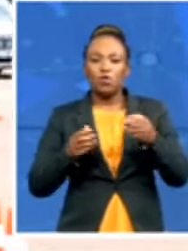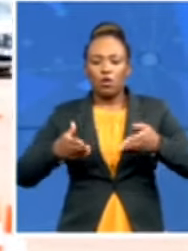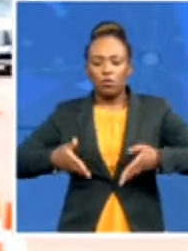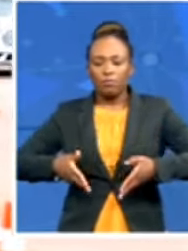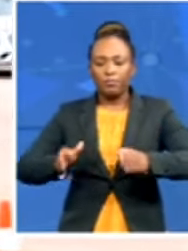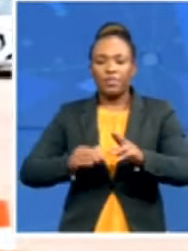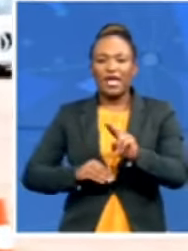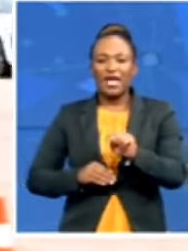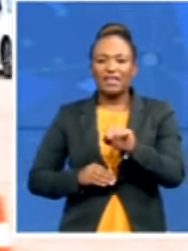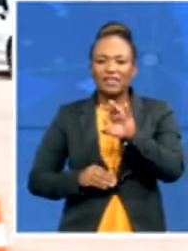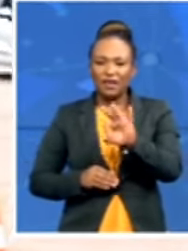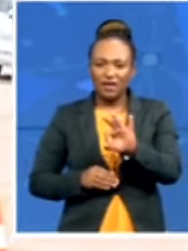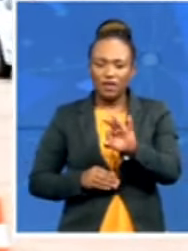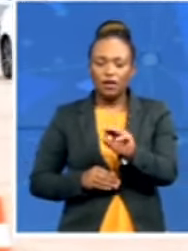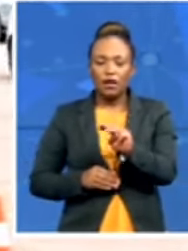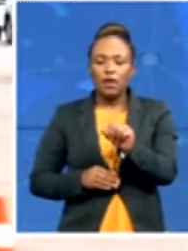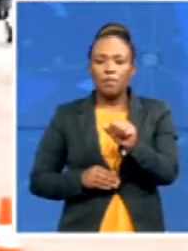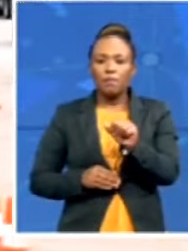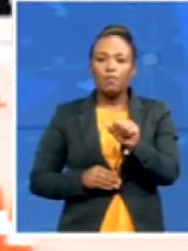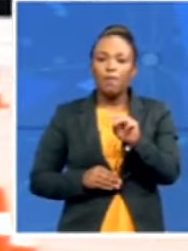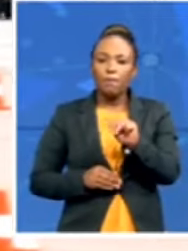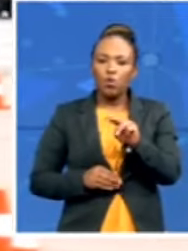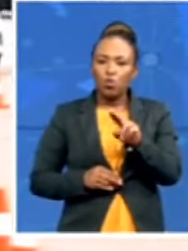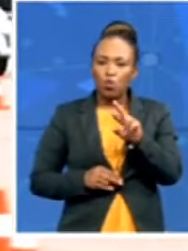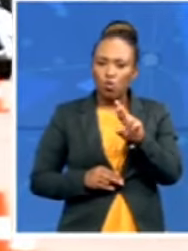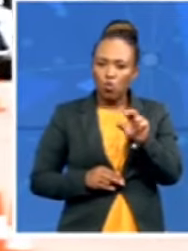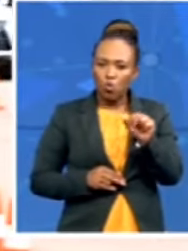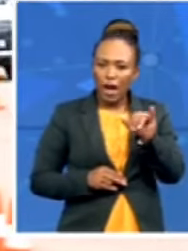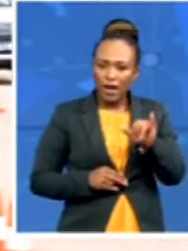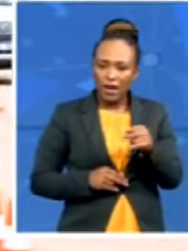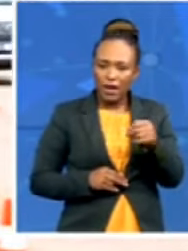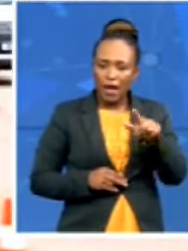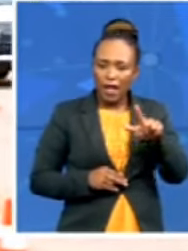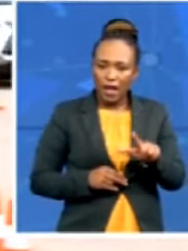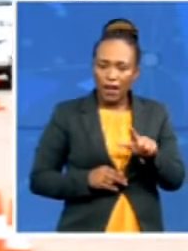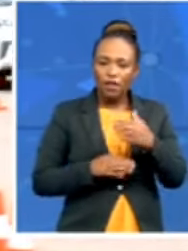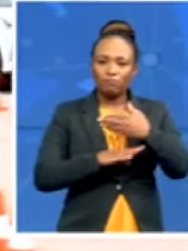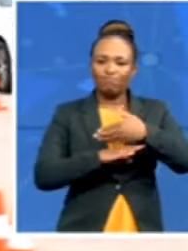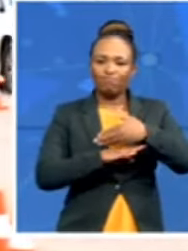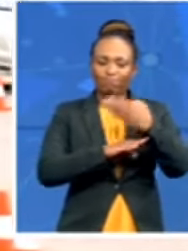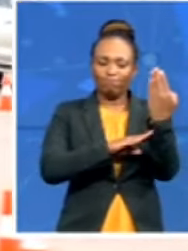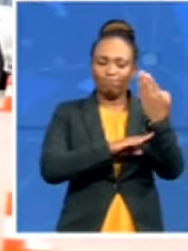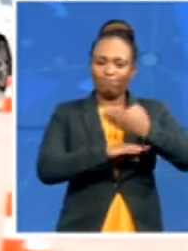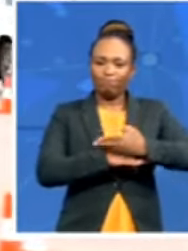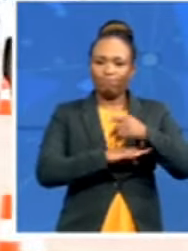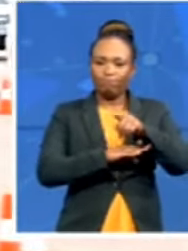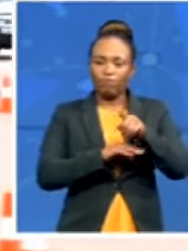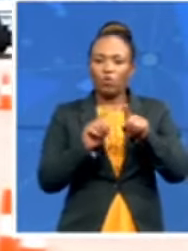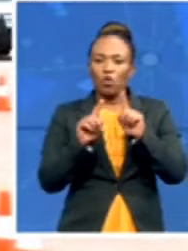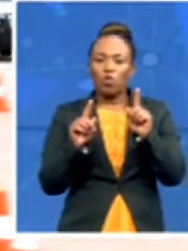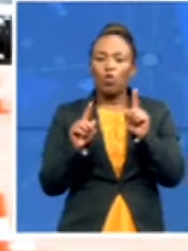seeing police personnel. These are the SABC units, as well as Metro and the provincial traffic police,